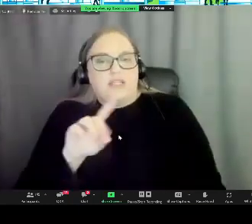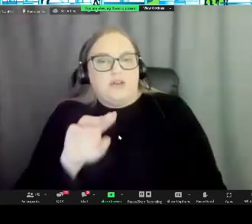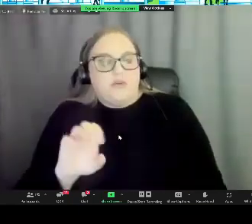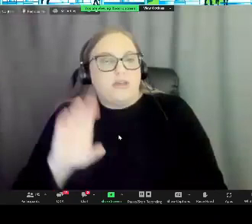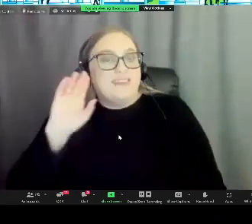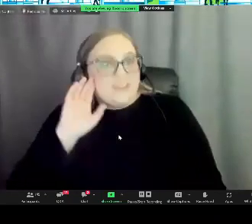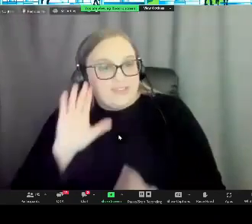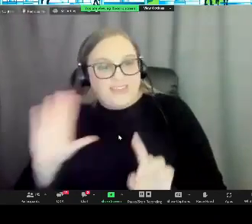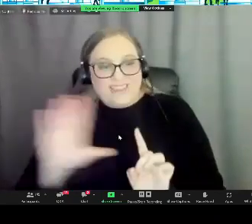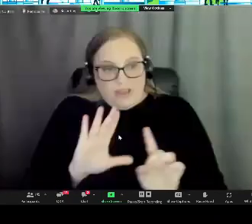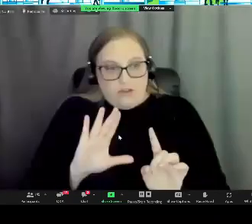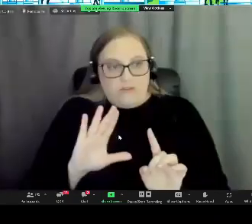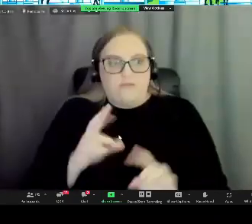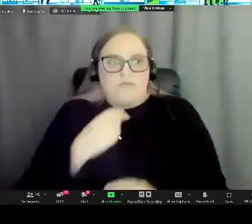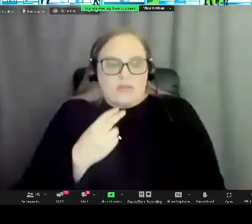process.